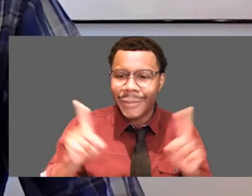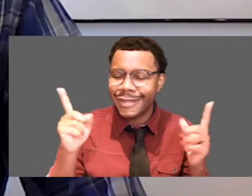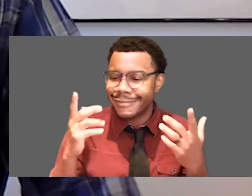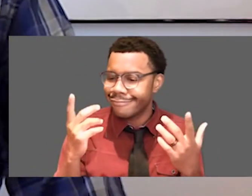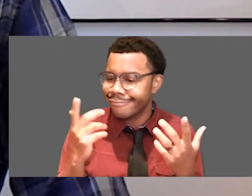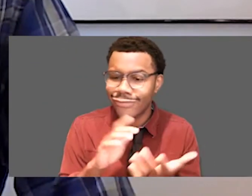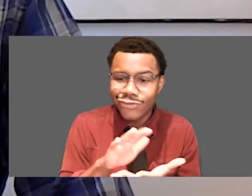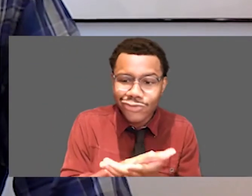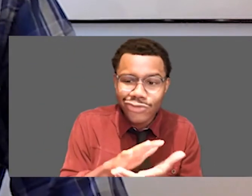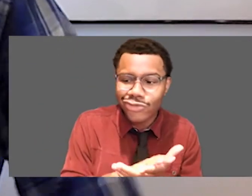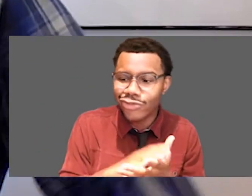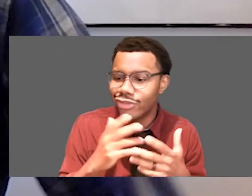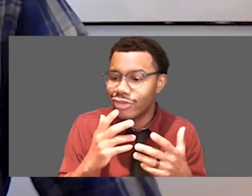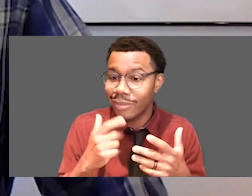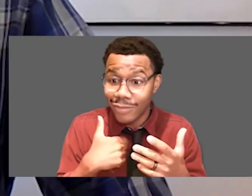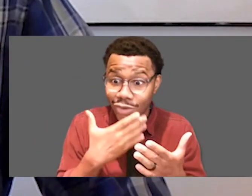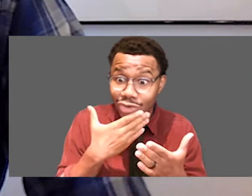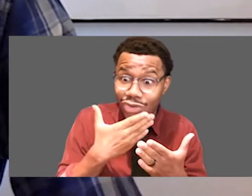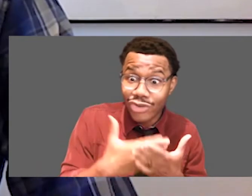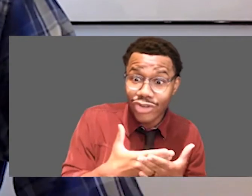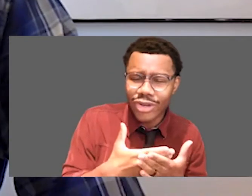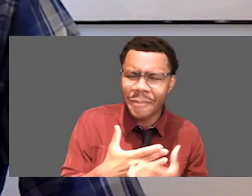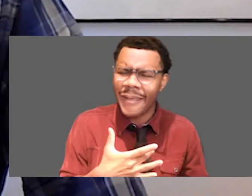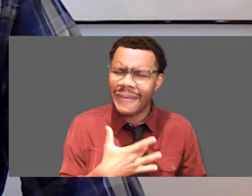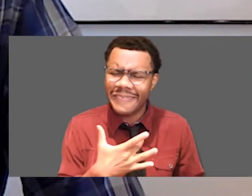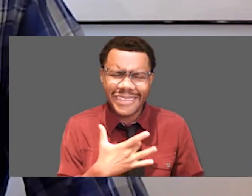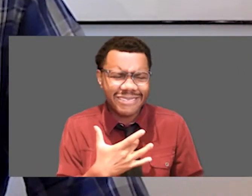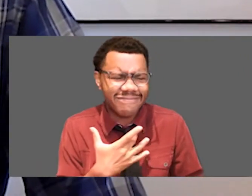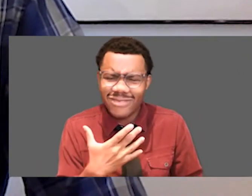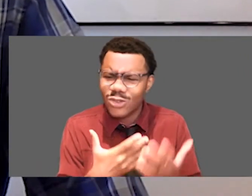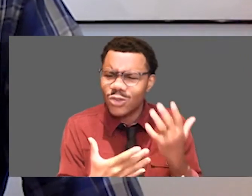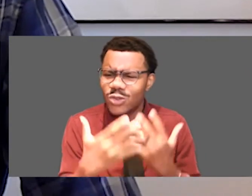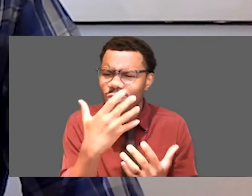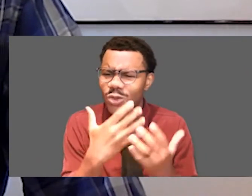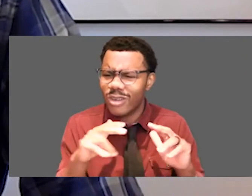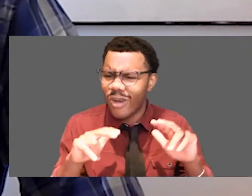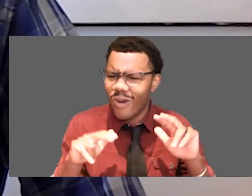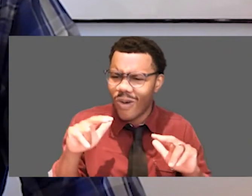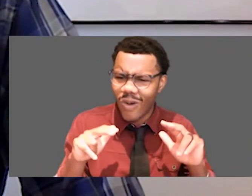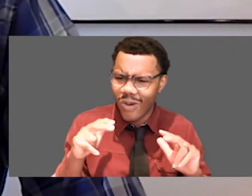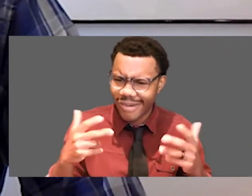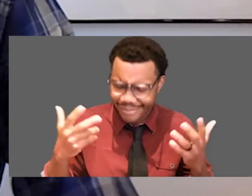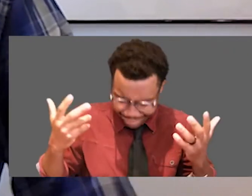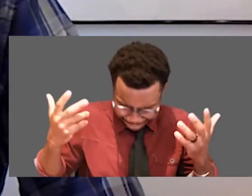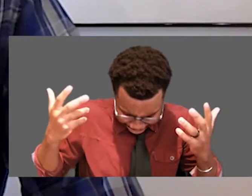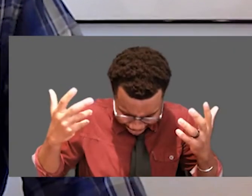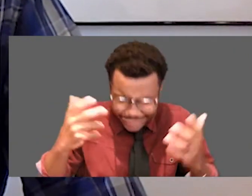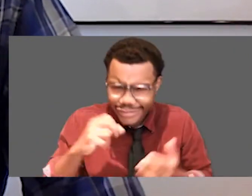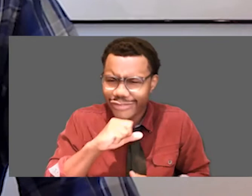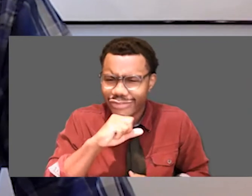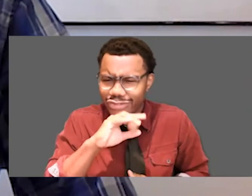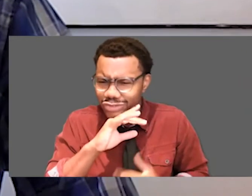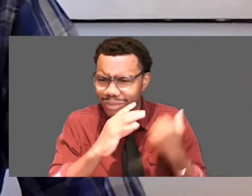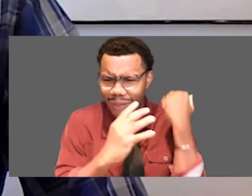school, I still saw myself as socially awkward and weird, poor, dirty kid who didn't really fit